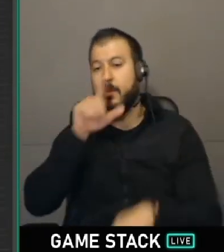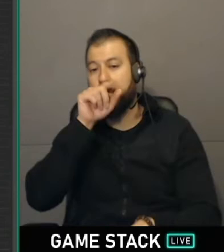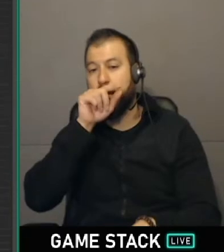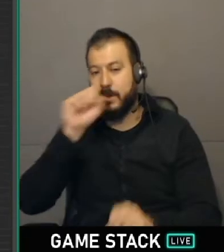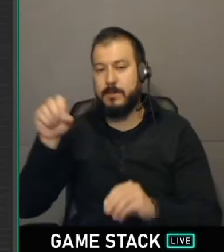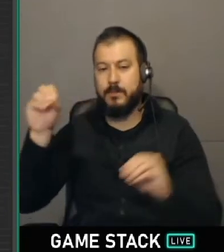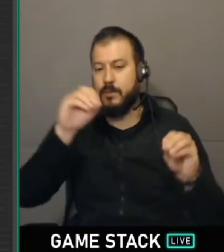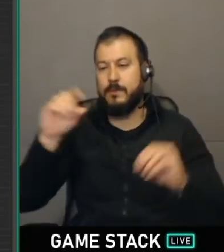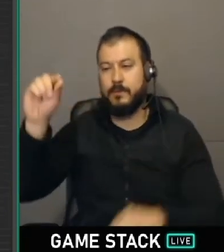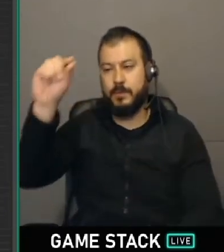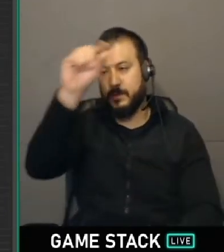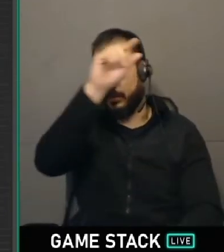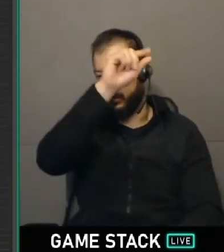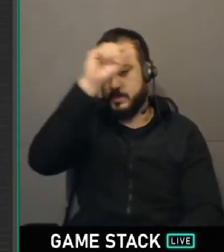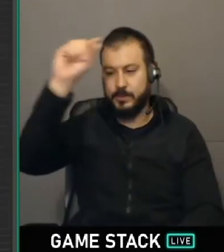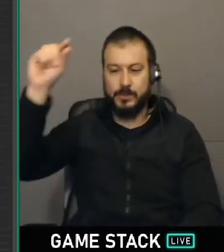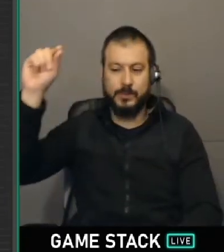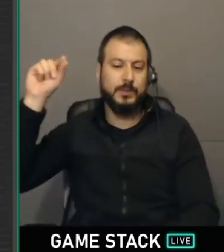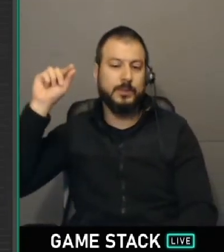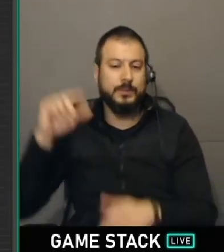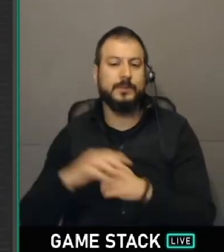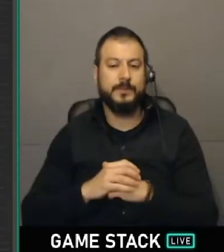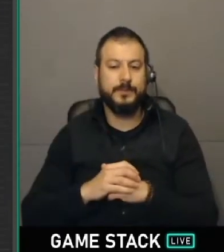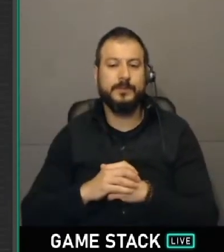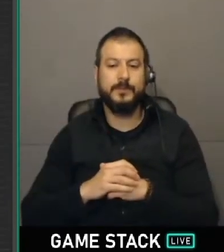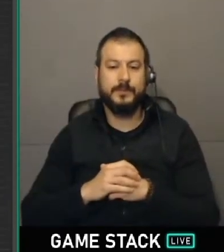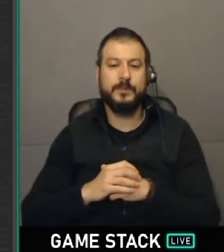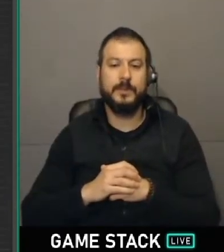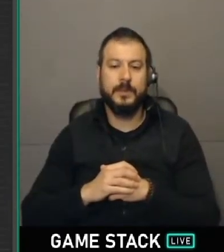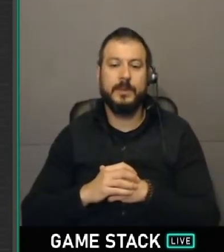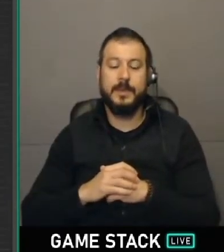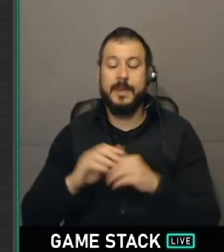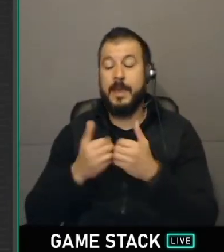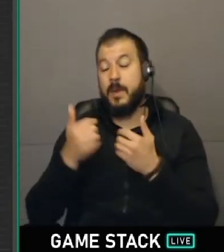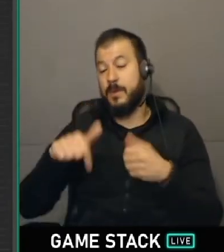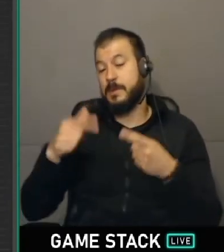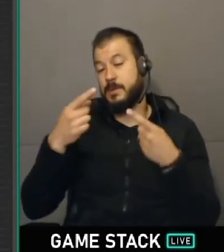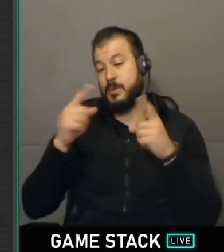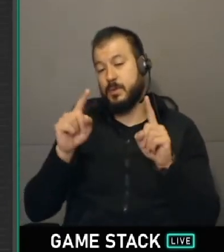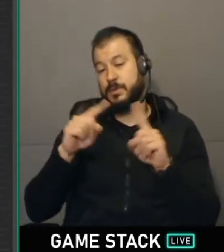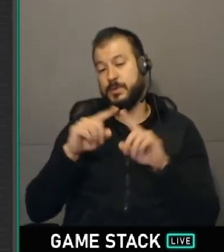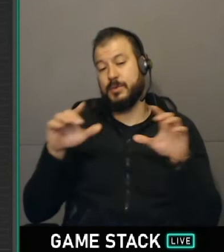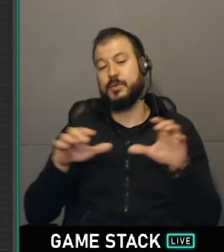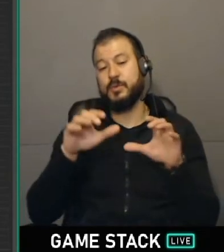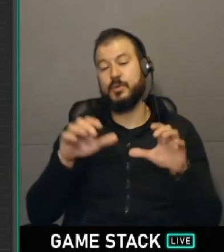And just to show you a little bit about how this works to do